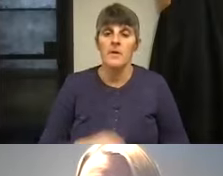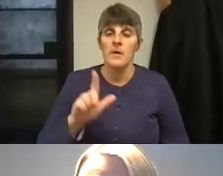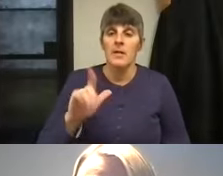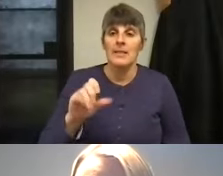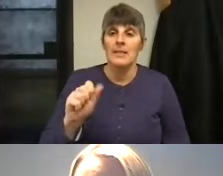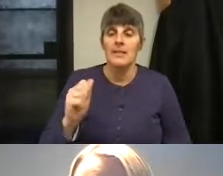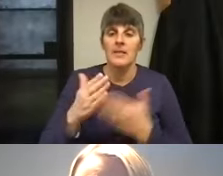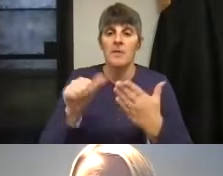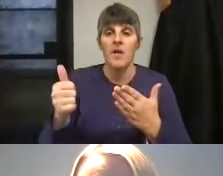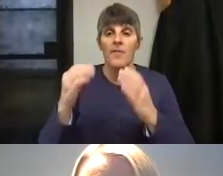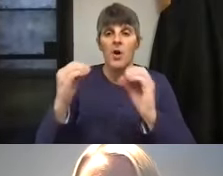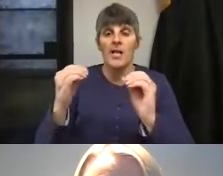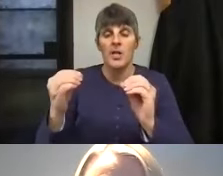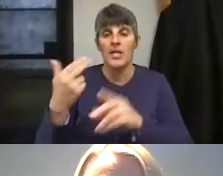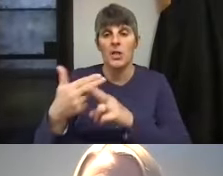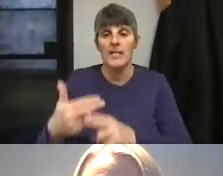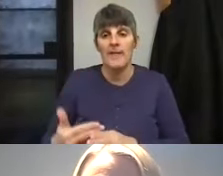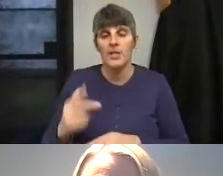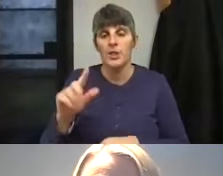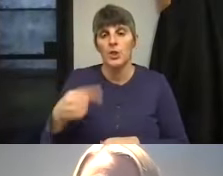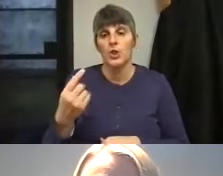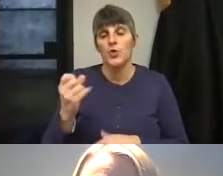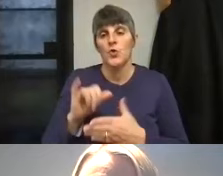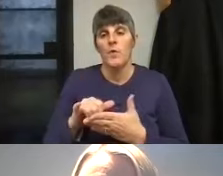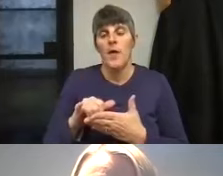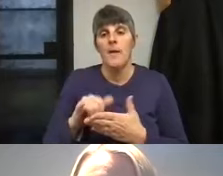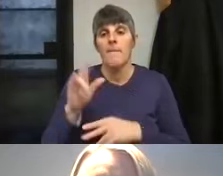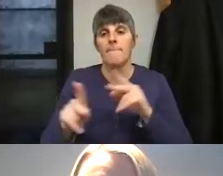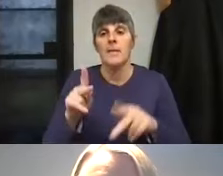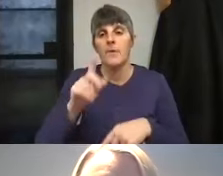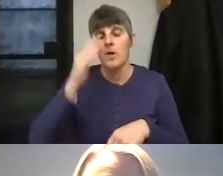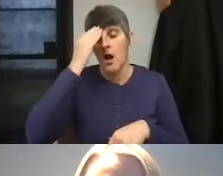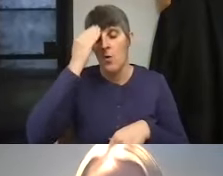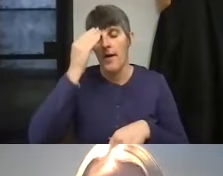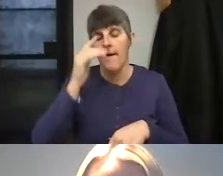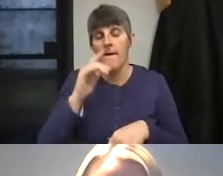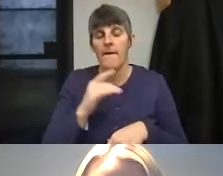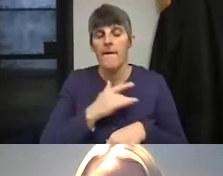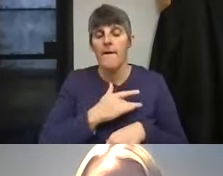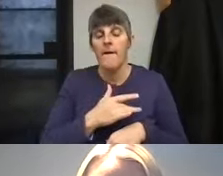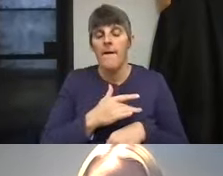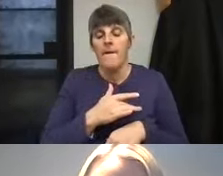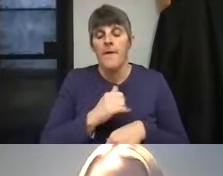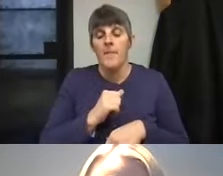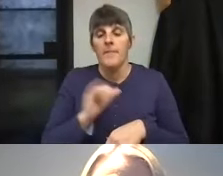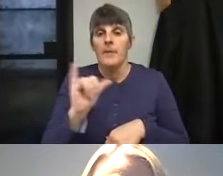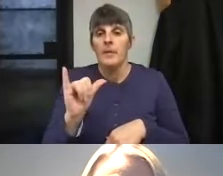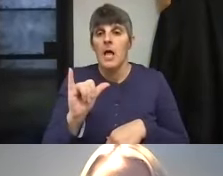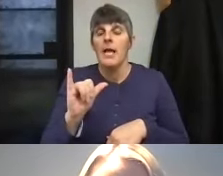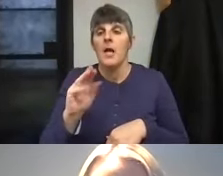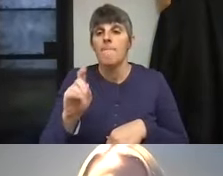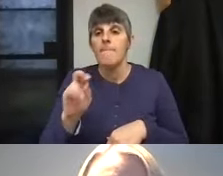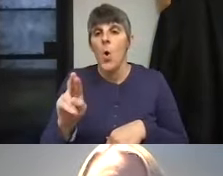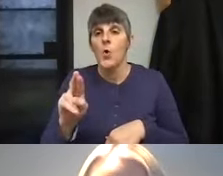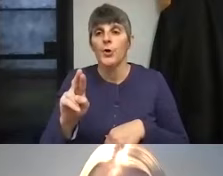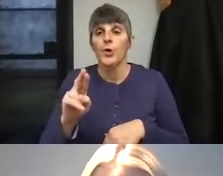other educational classifications, just so that people are aware, are like a motor